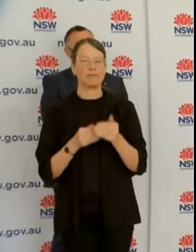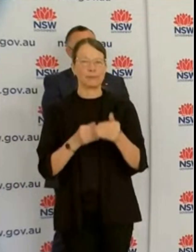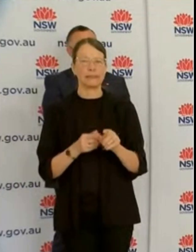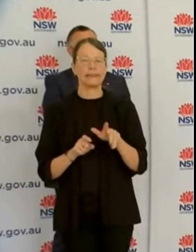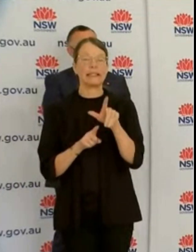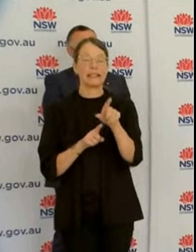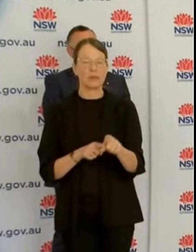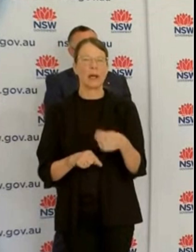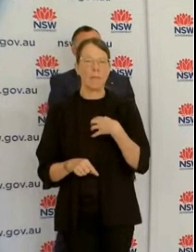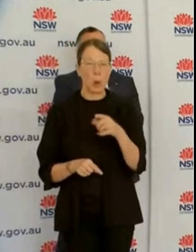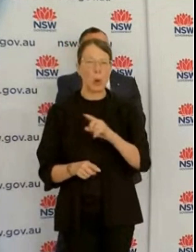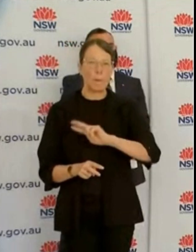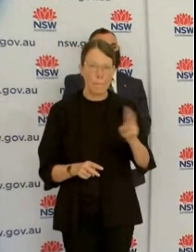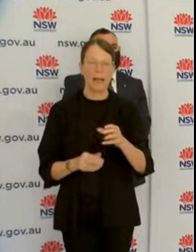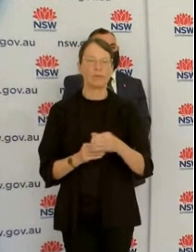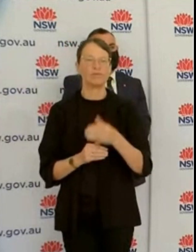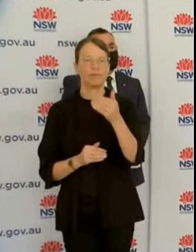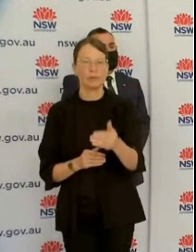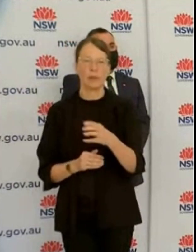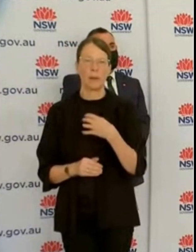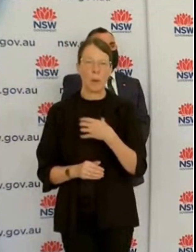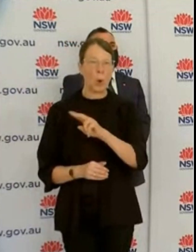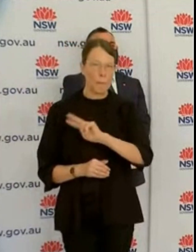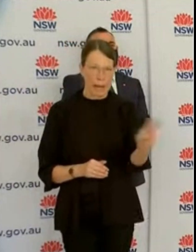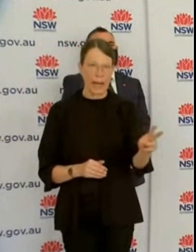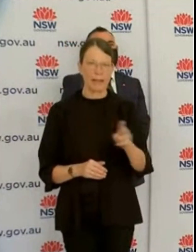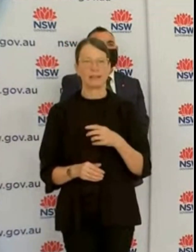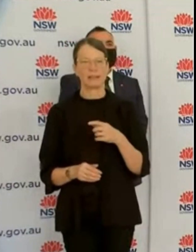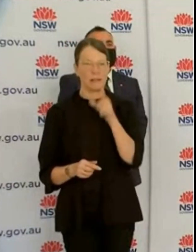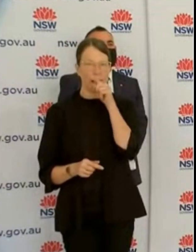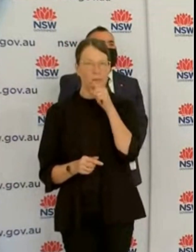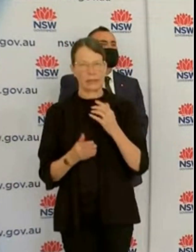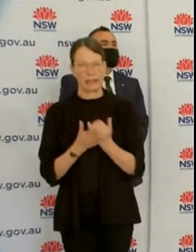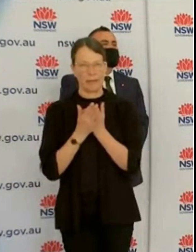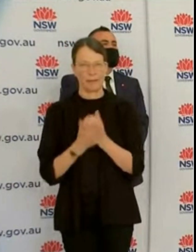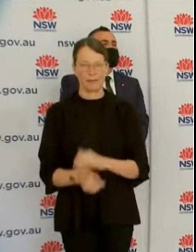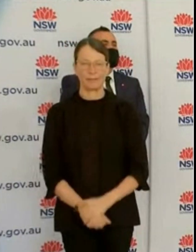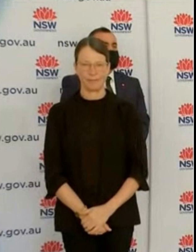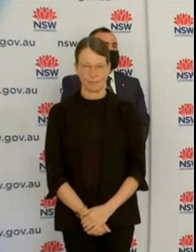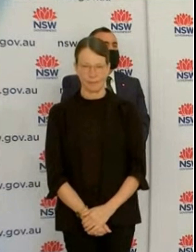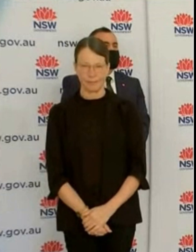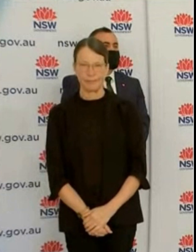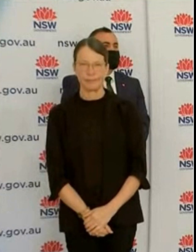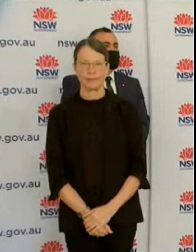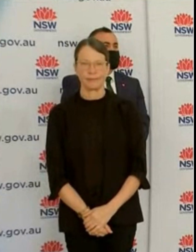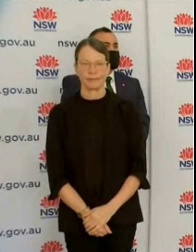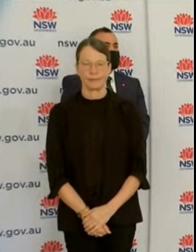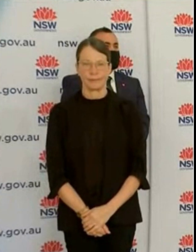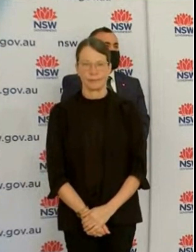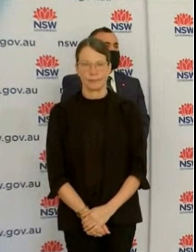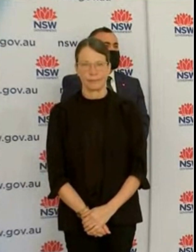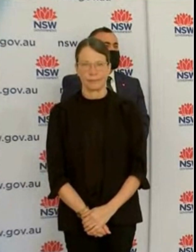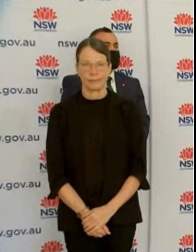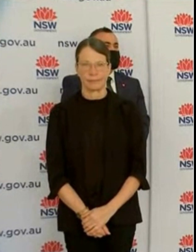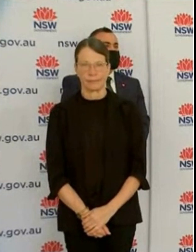supported education and health in coming to the conclusions we did in a safe return to school. Chris? Premier, just on schools again, I guess HSC students particularly, I